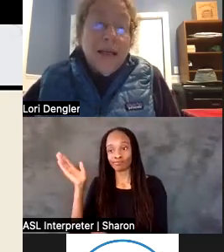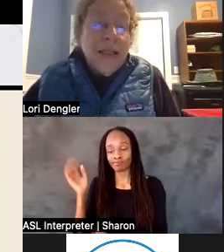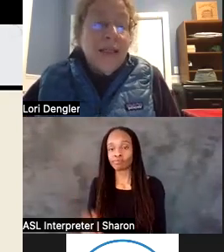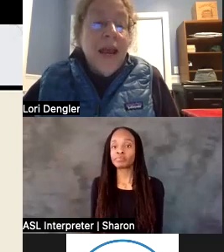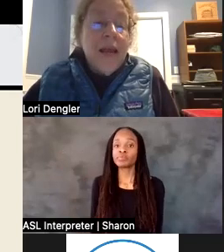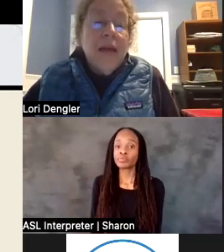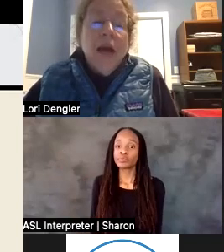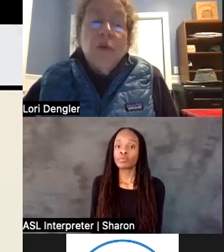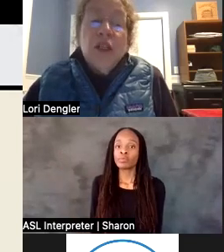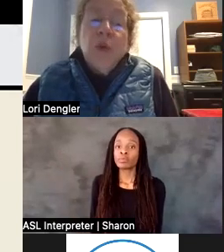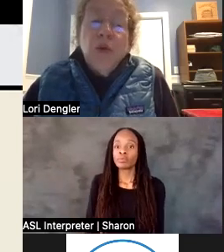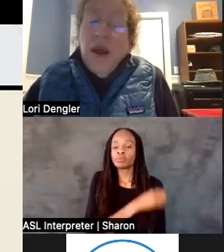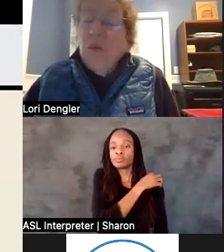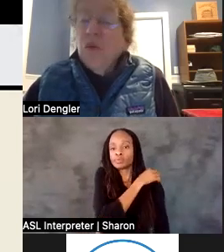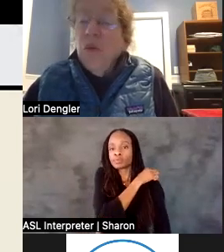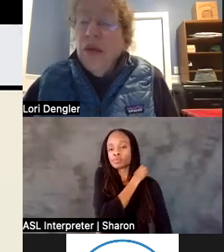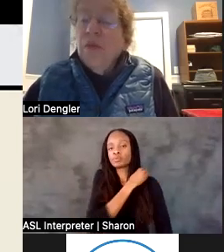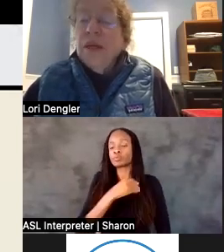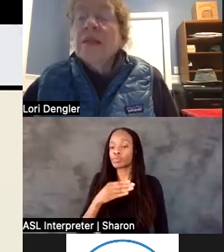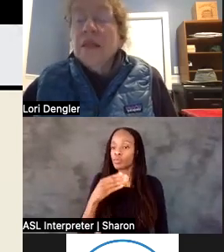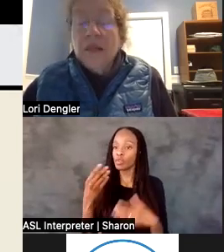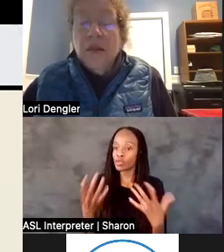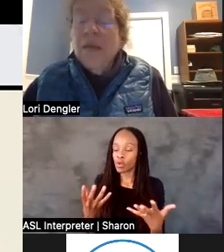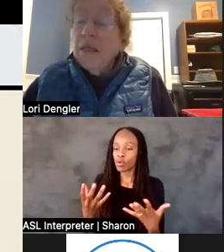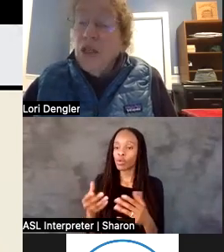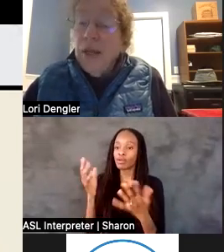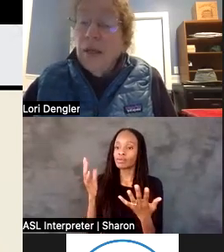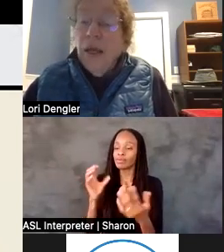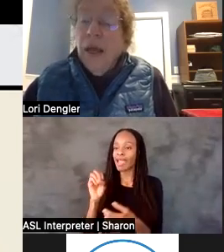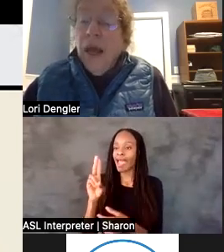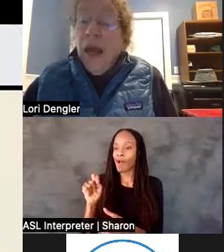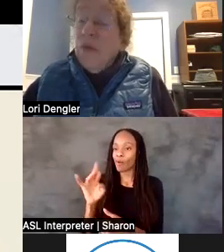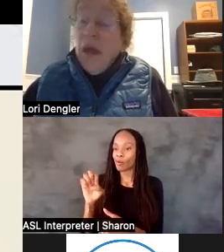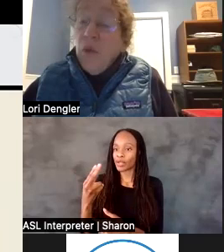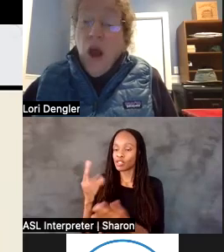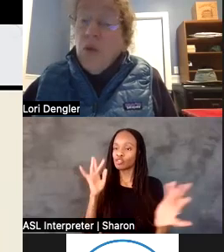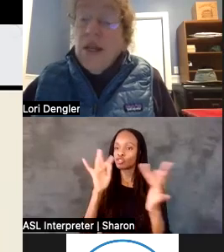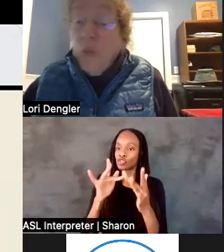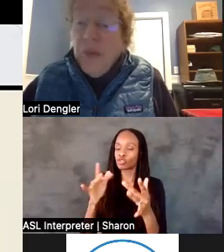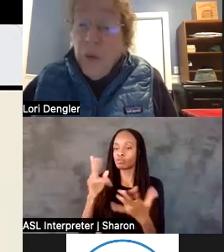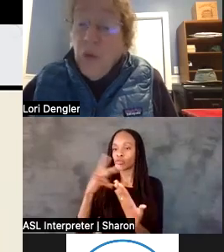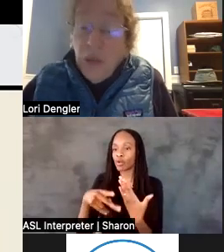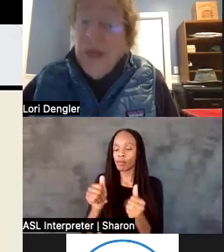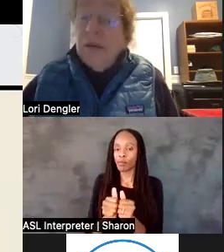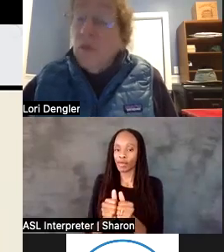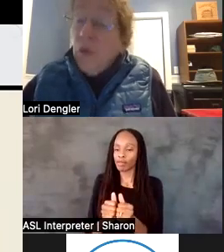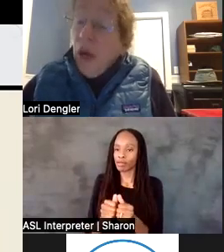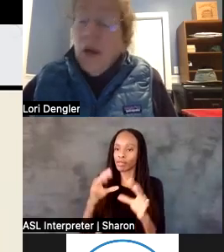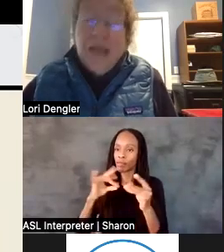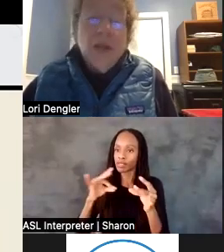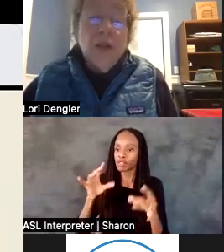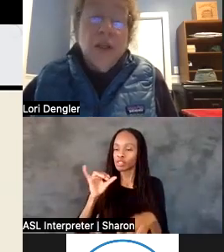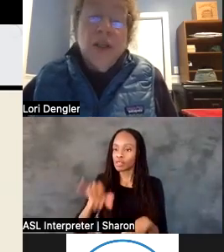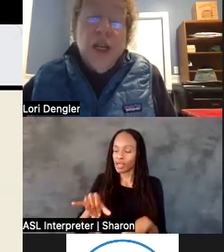a sustained outreach program with consistent messaging that we always tell people we're learning on